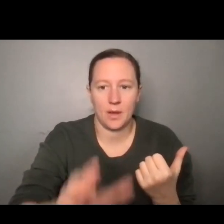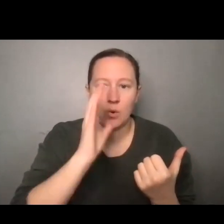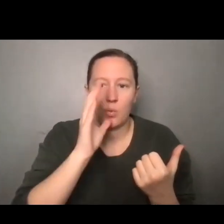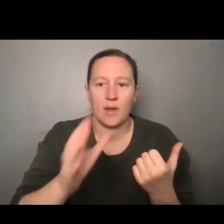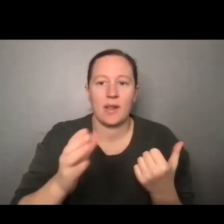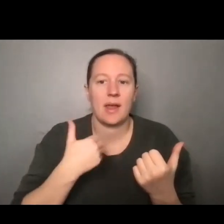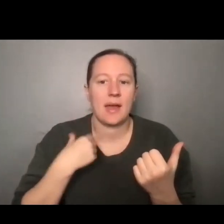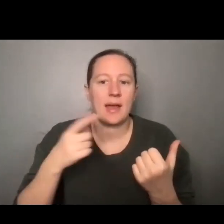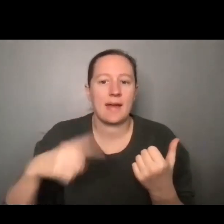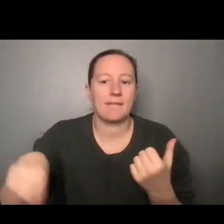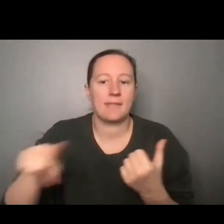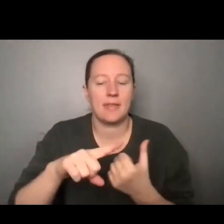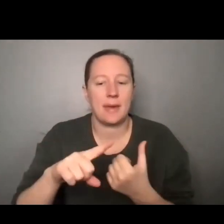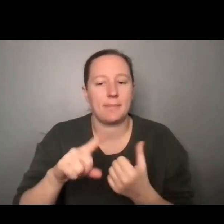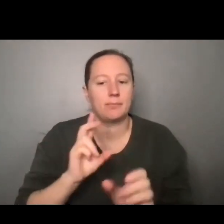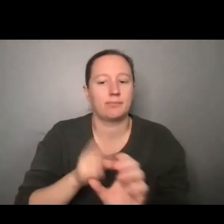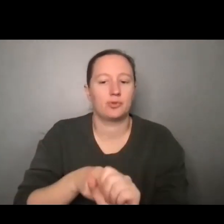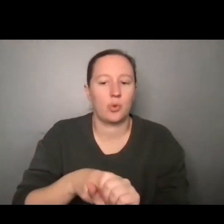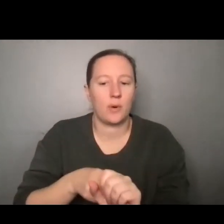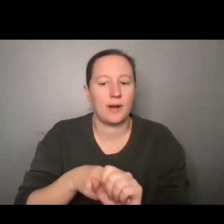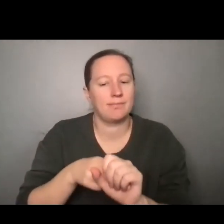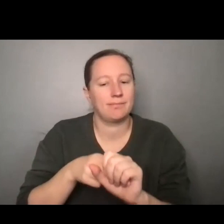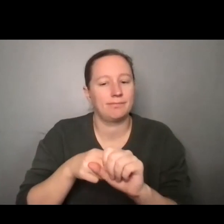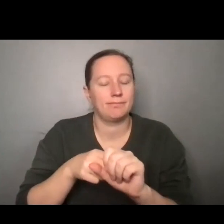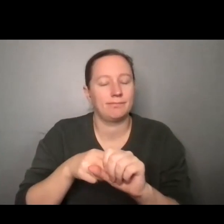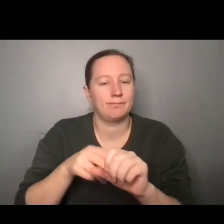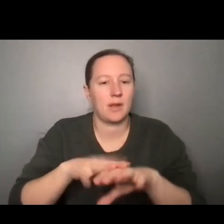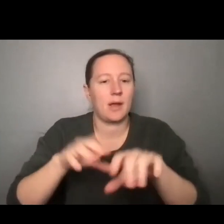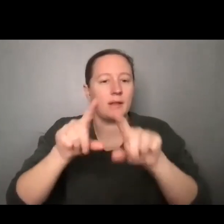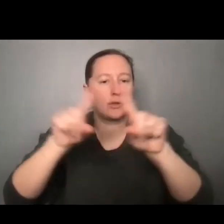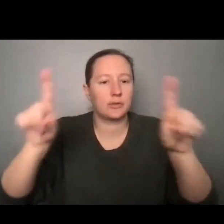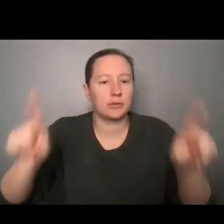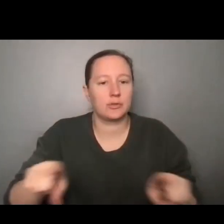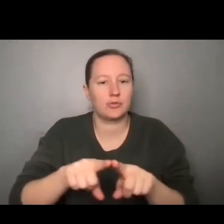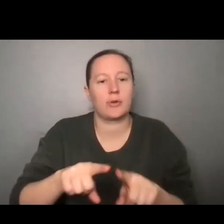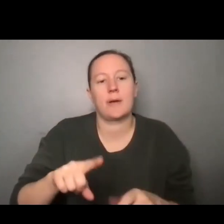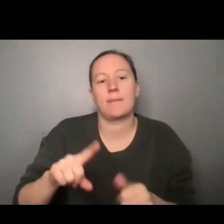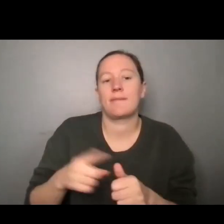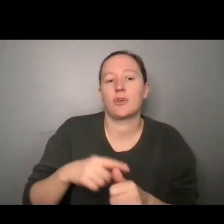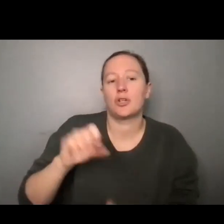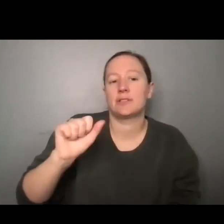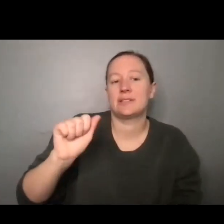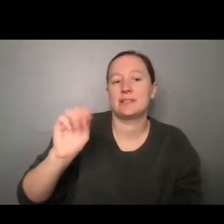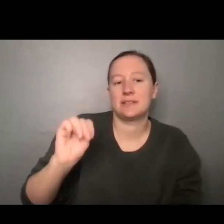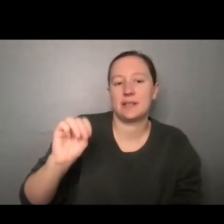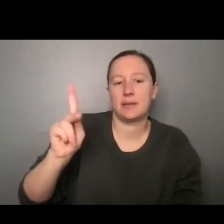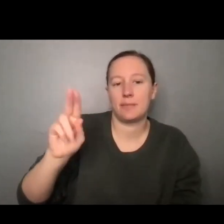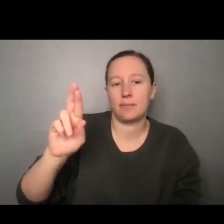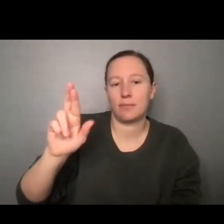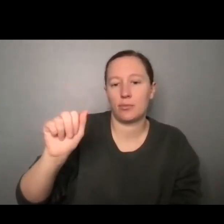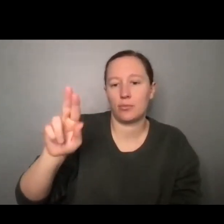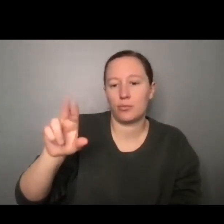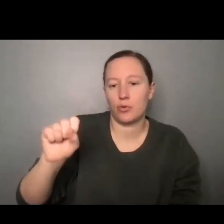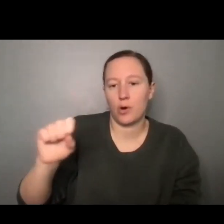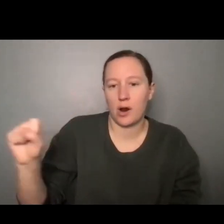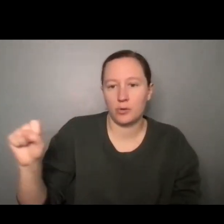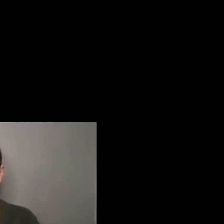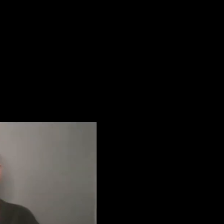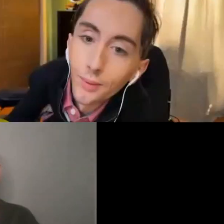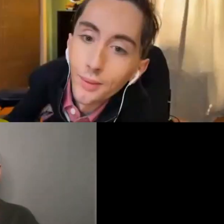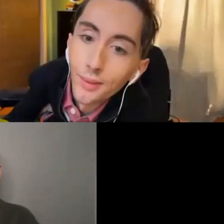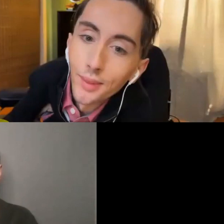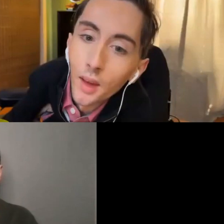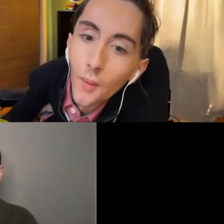themselves. I'm going to just go down my screen. So first we have Sam Krause. Do you want to come on and just give us a brief